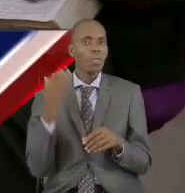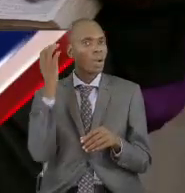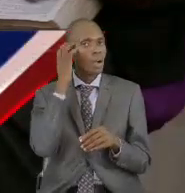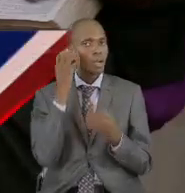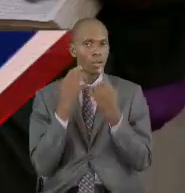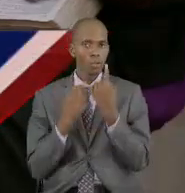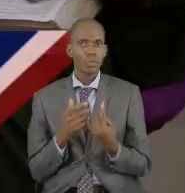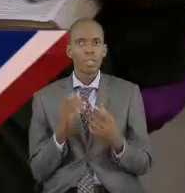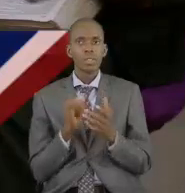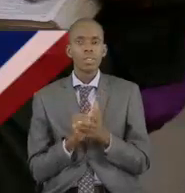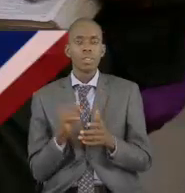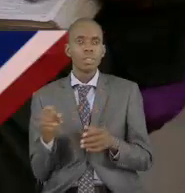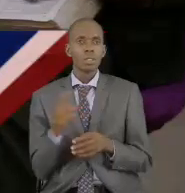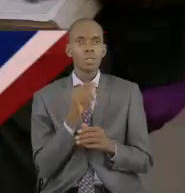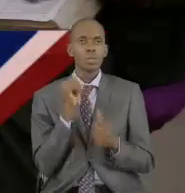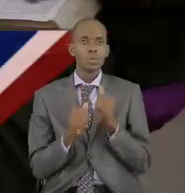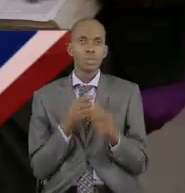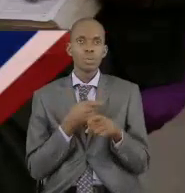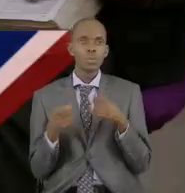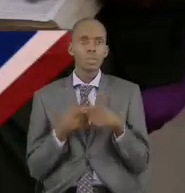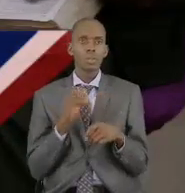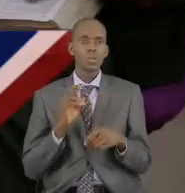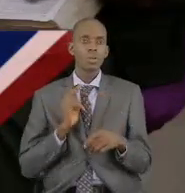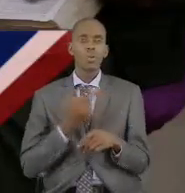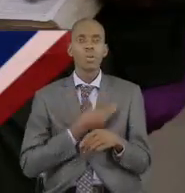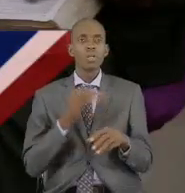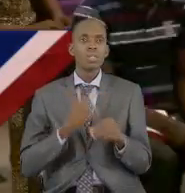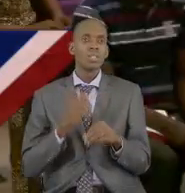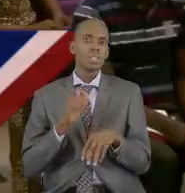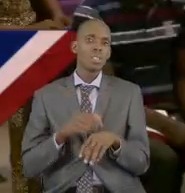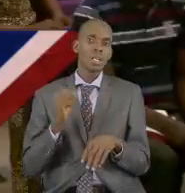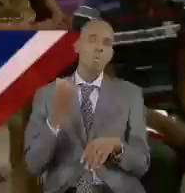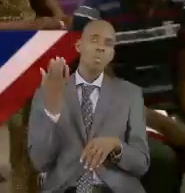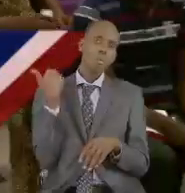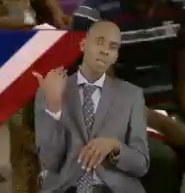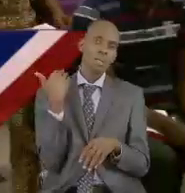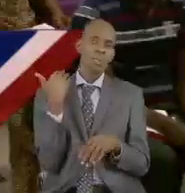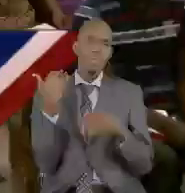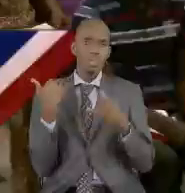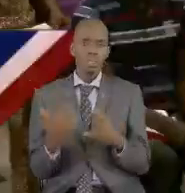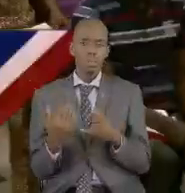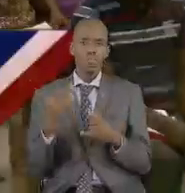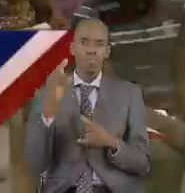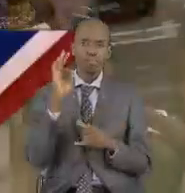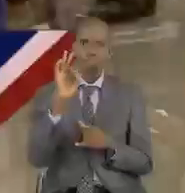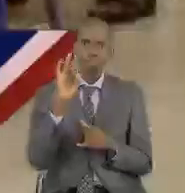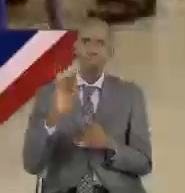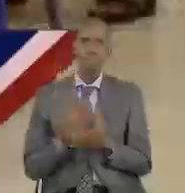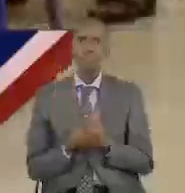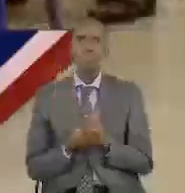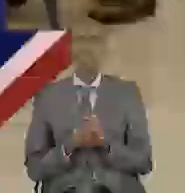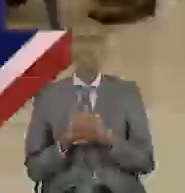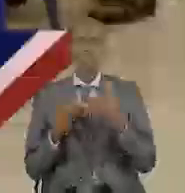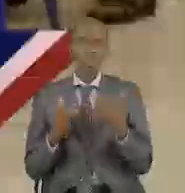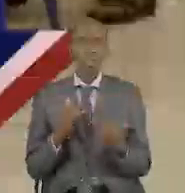which persecuted us in times past now preacheth. Now